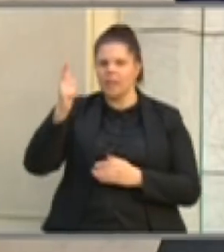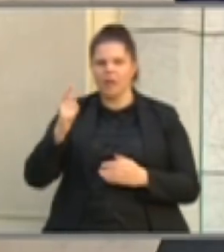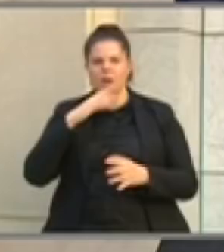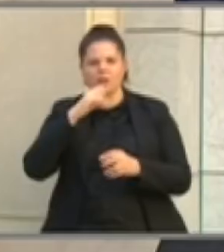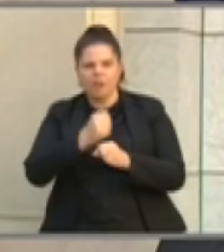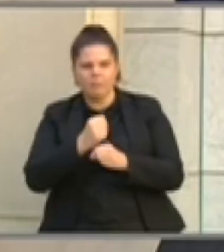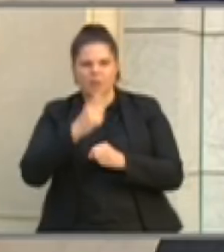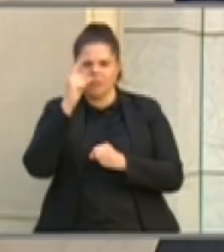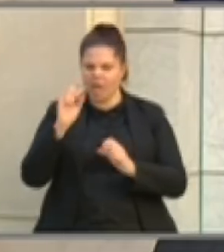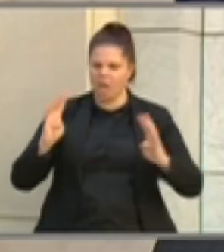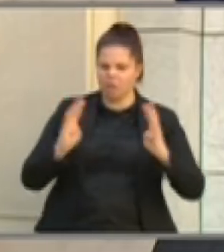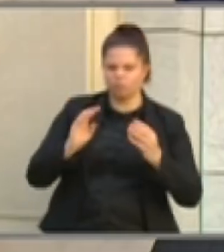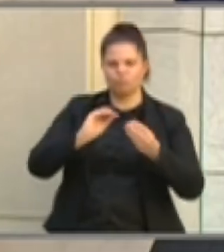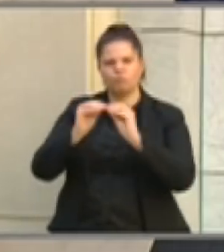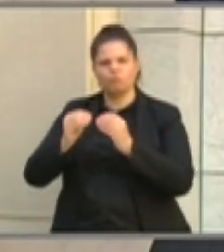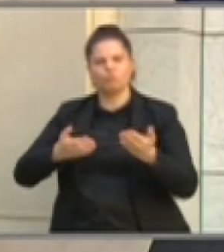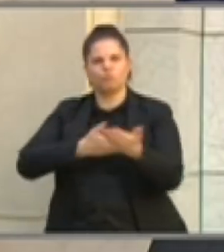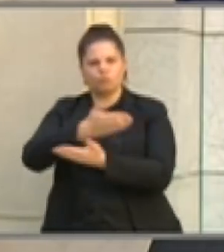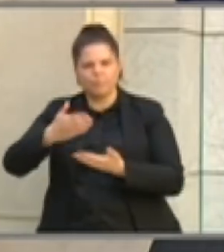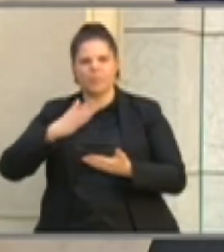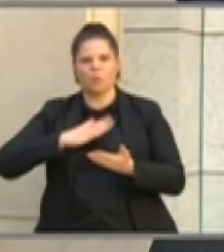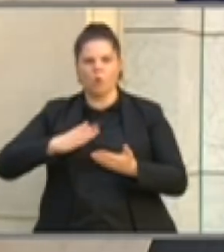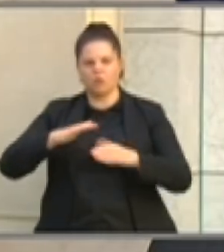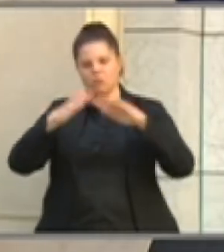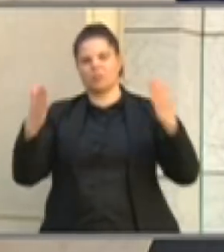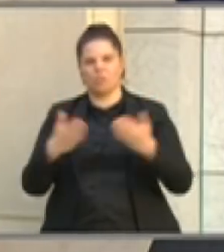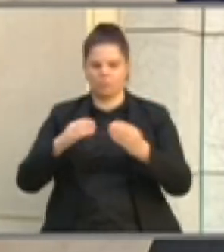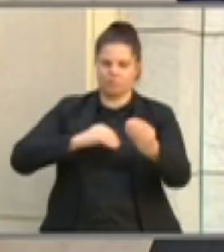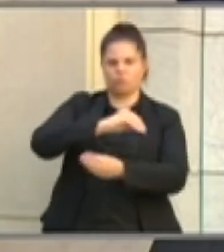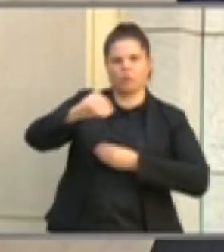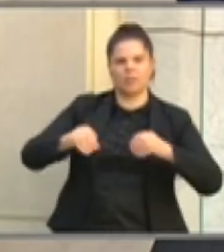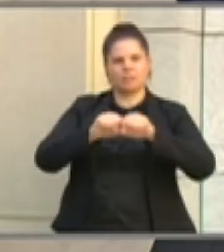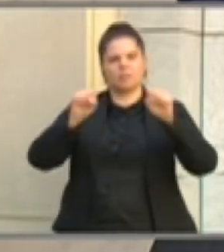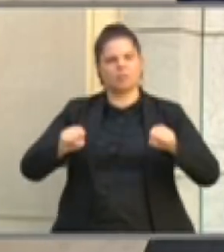to resuscitate that global trading system? What